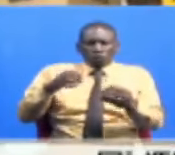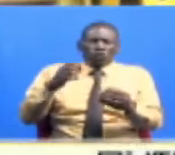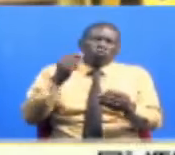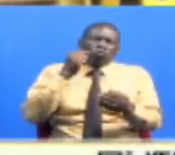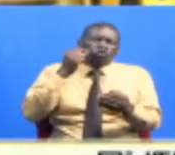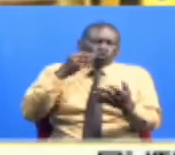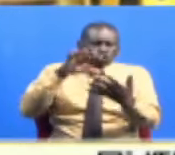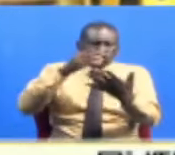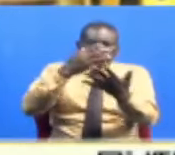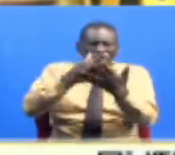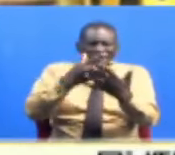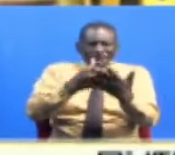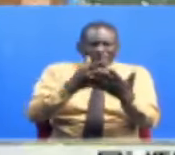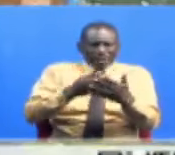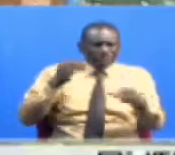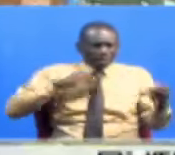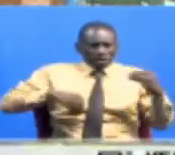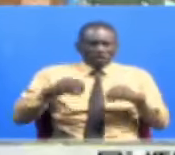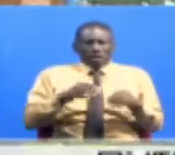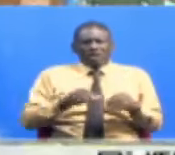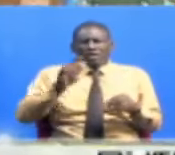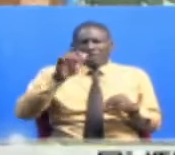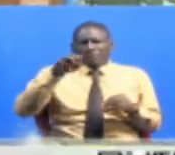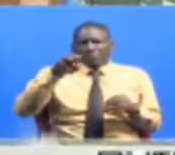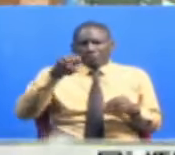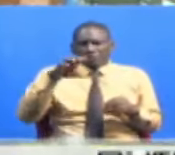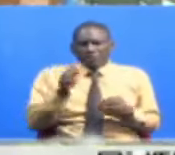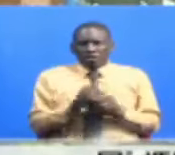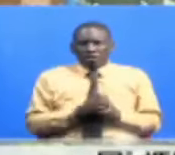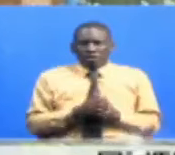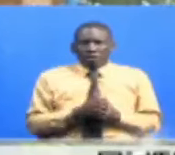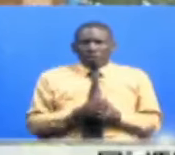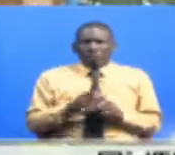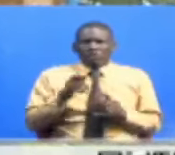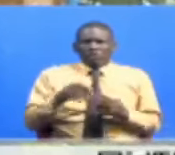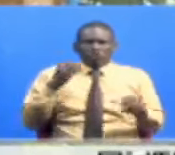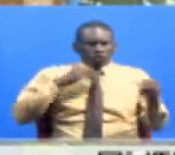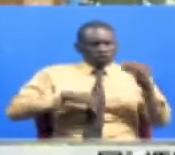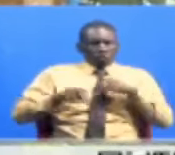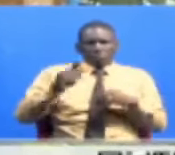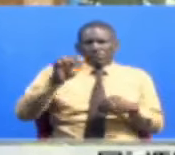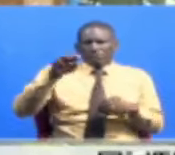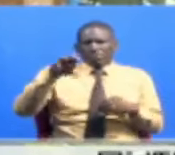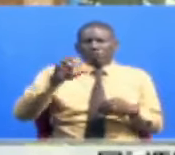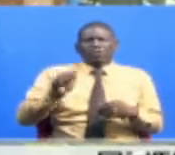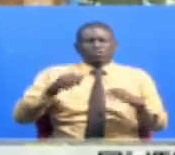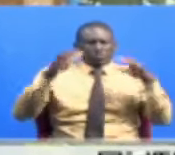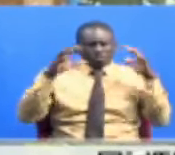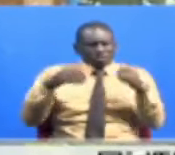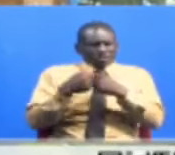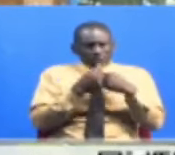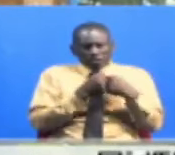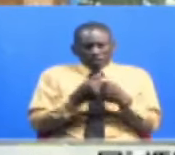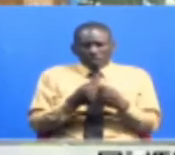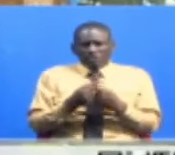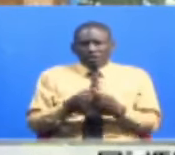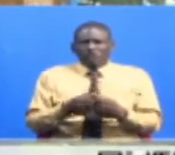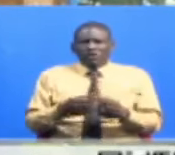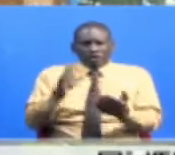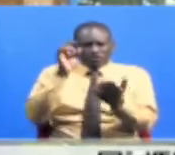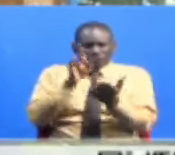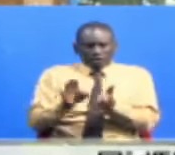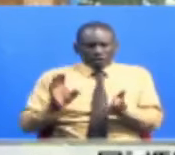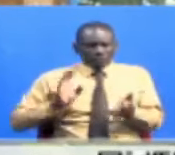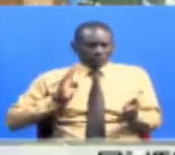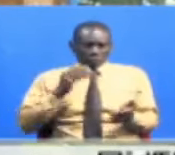Medical Supplies Authority, KEMSA. The recurring disease at KEMSA was actually again rearing its head. He fired the board. A